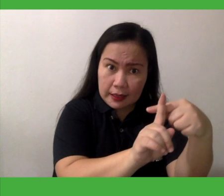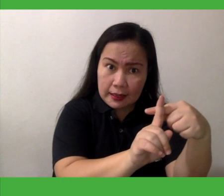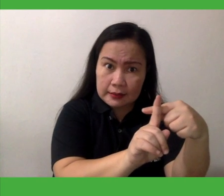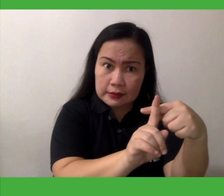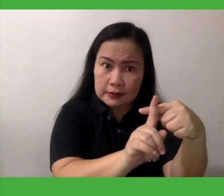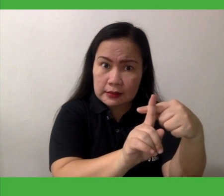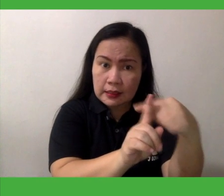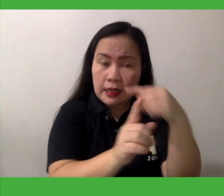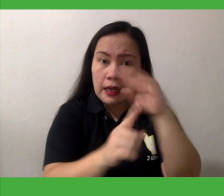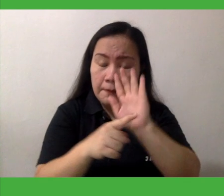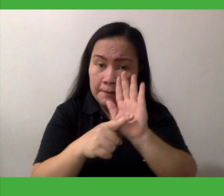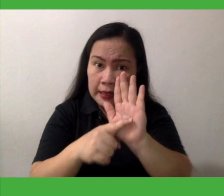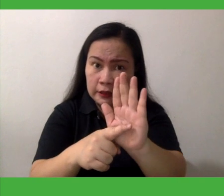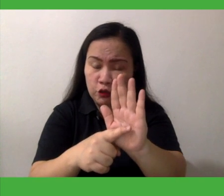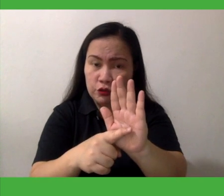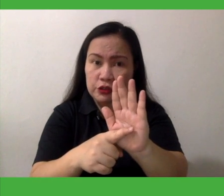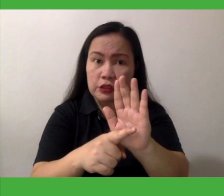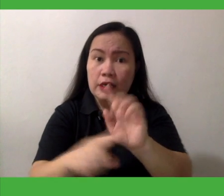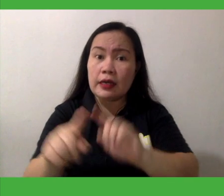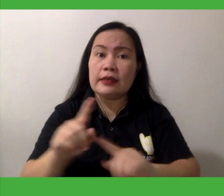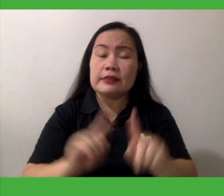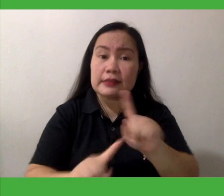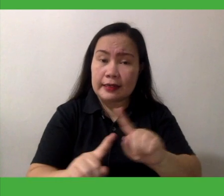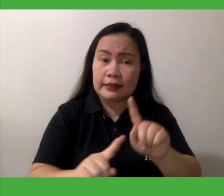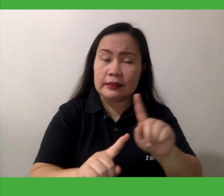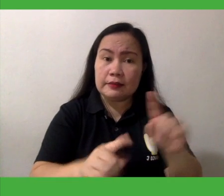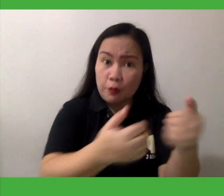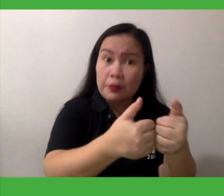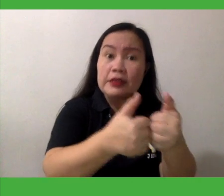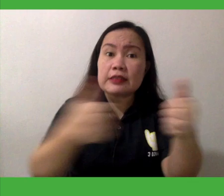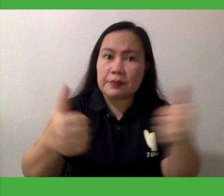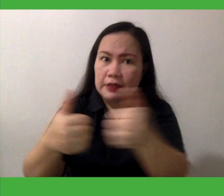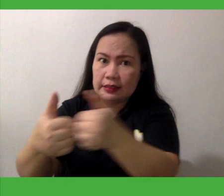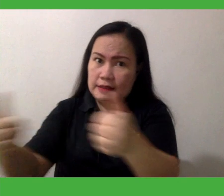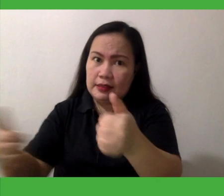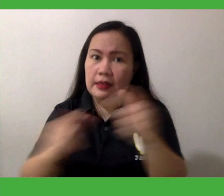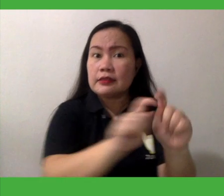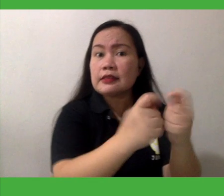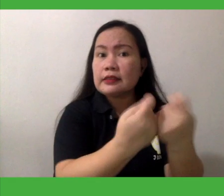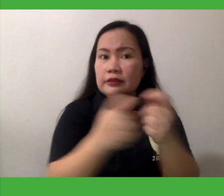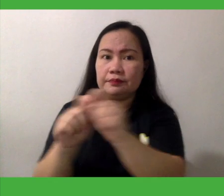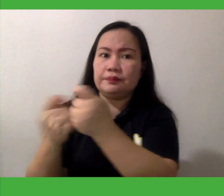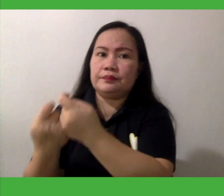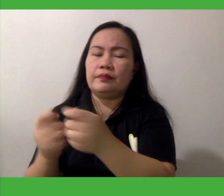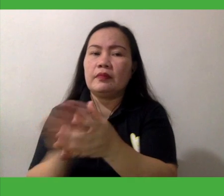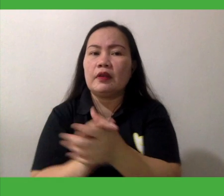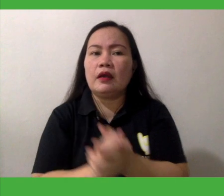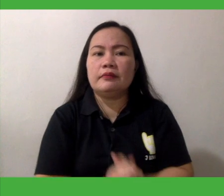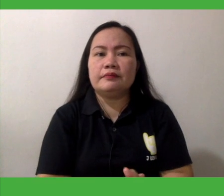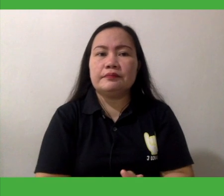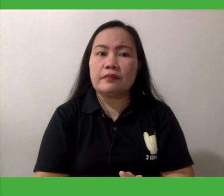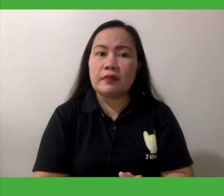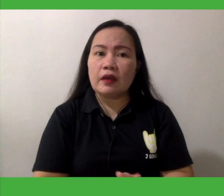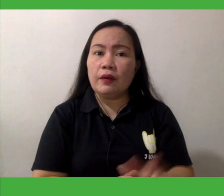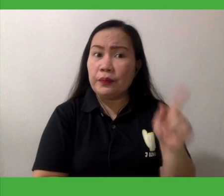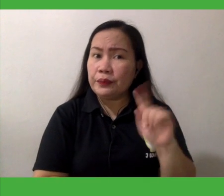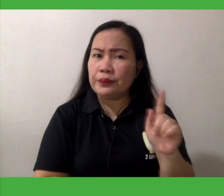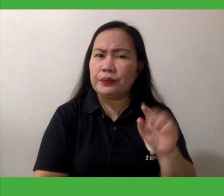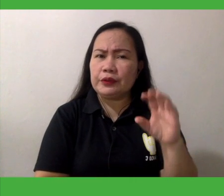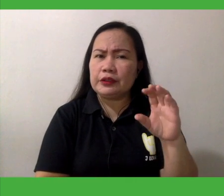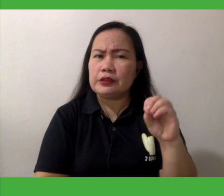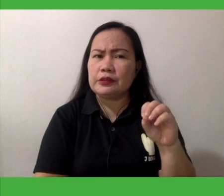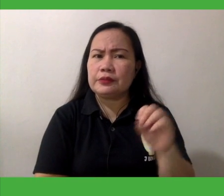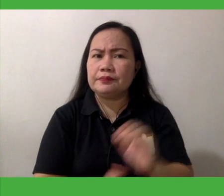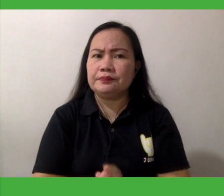minus sign kasi yun yung nag-ihiwalay sa kanila. Okay? So, what is constant,